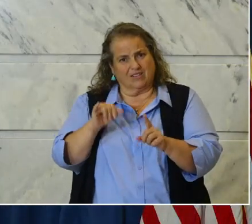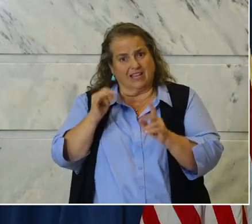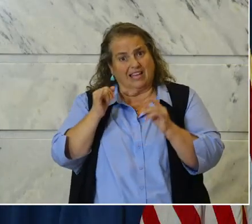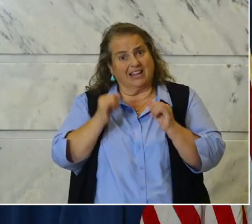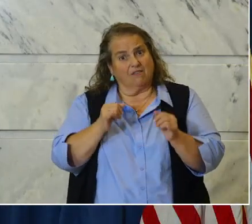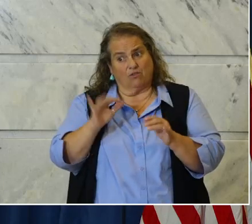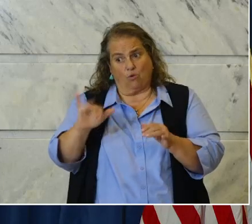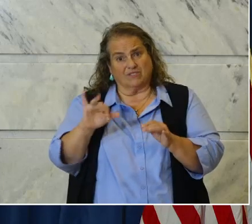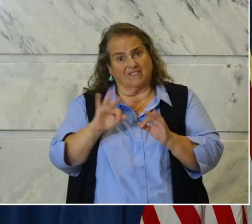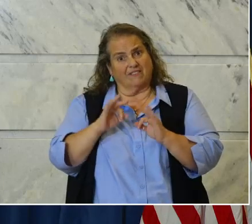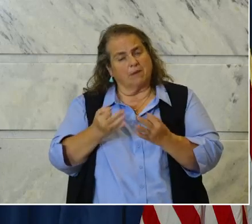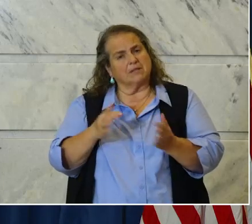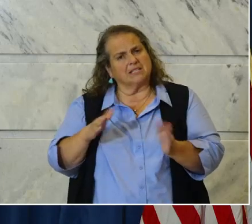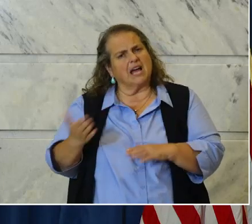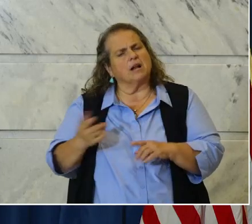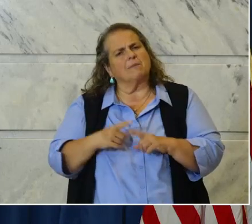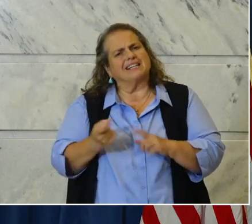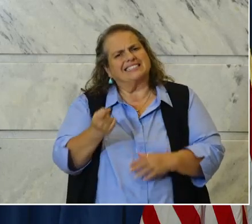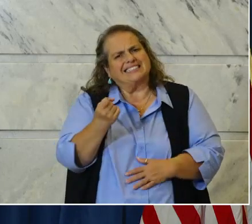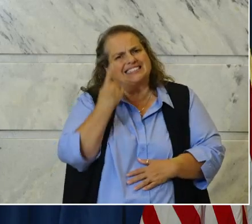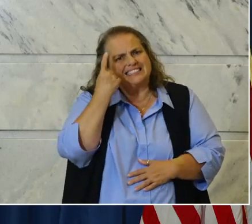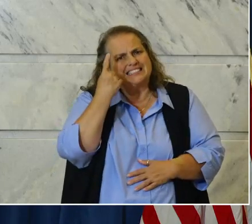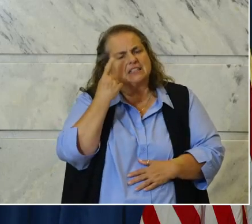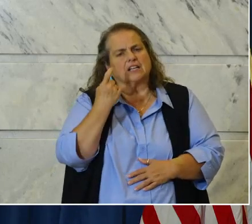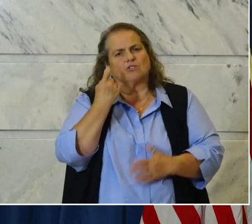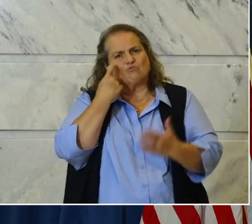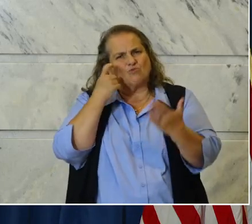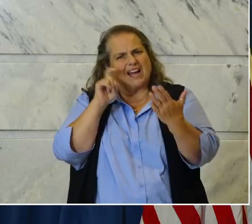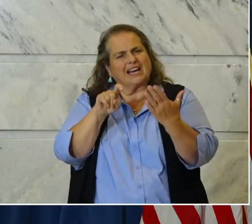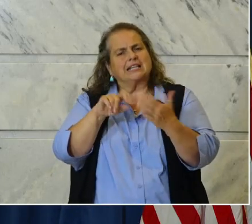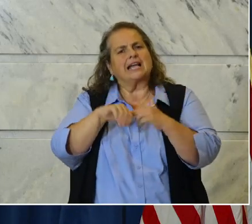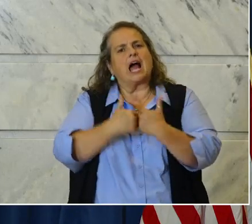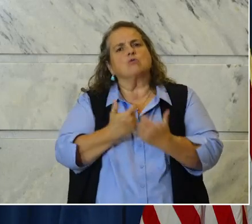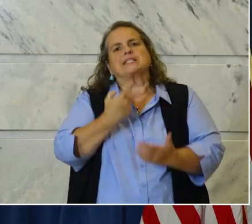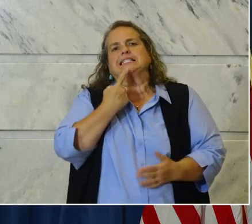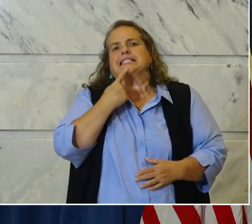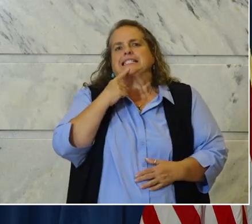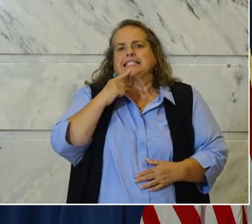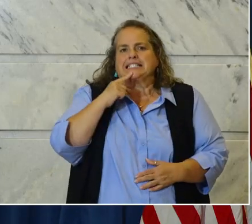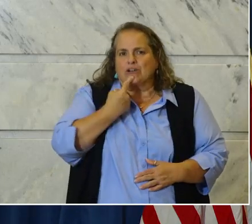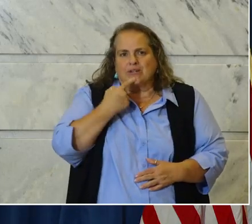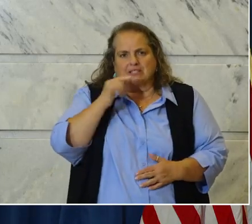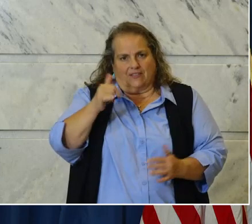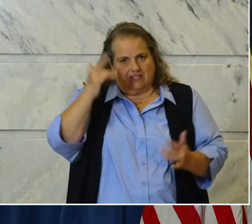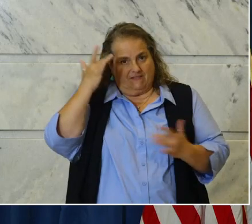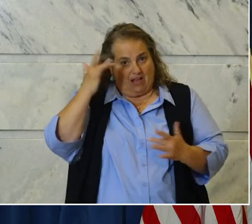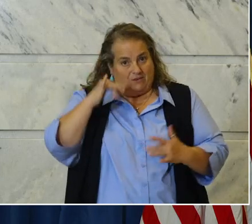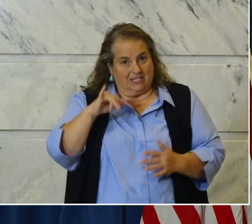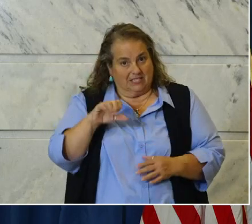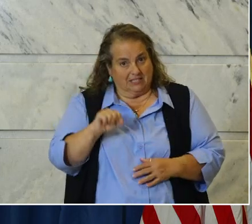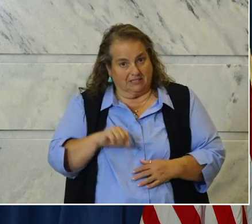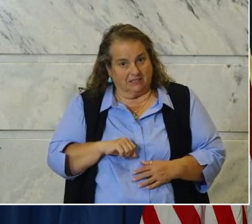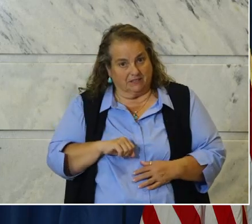and those families, but to bring the recognition of just how serious this virus really is.